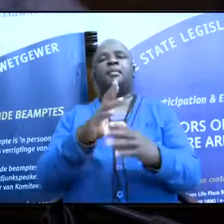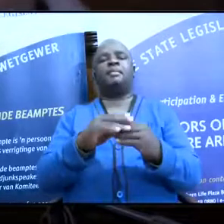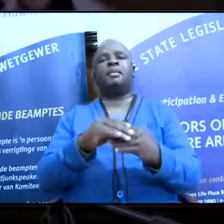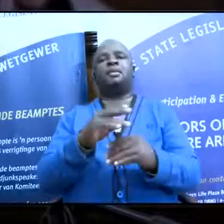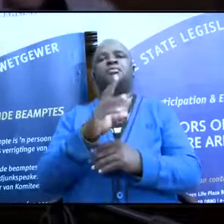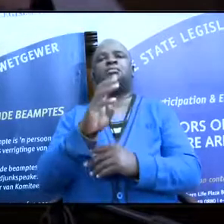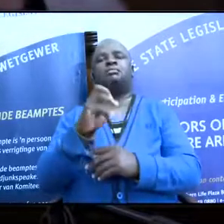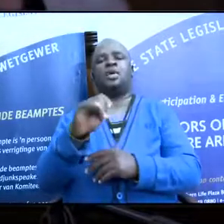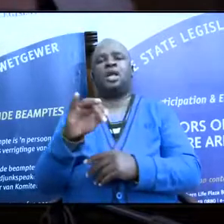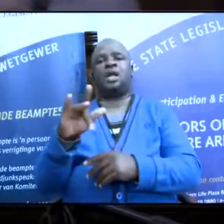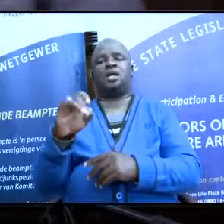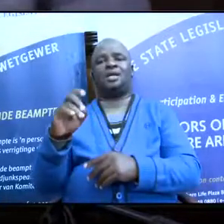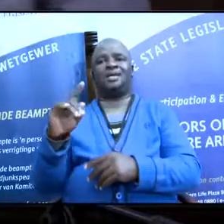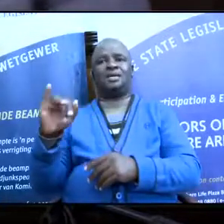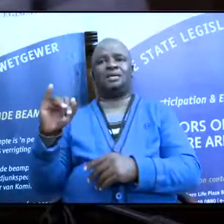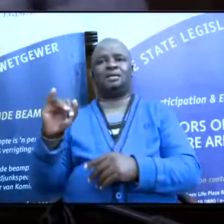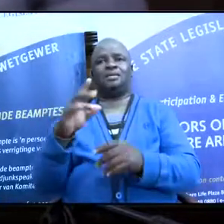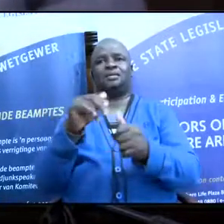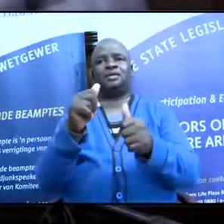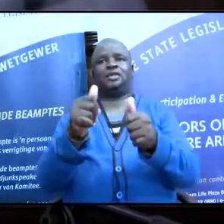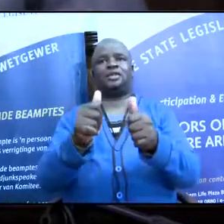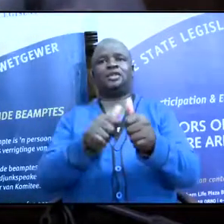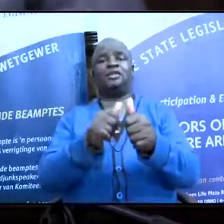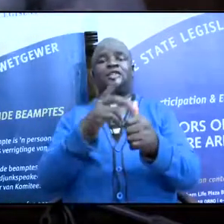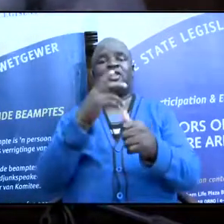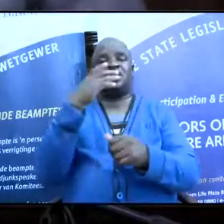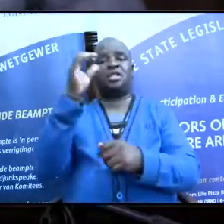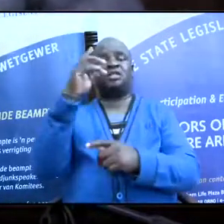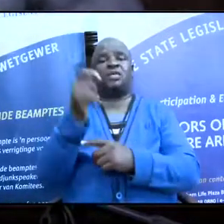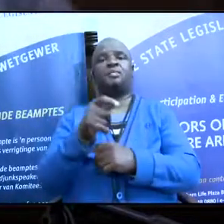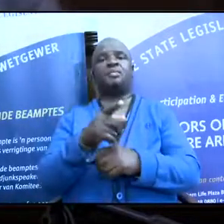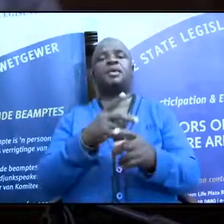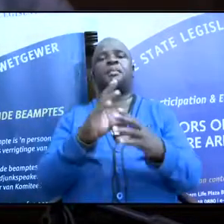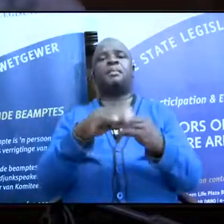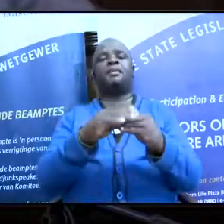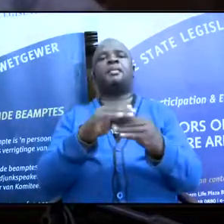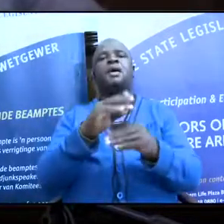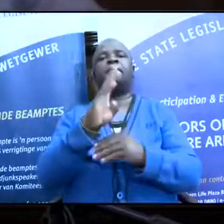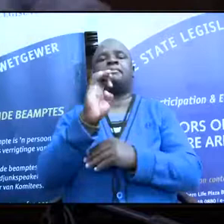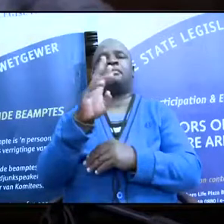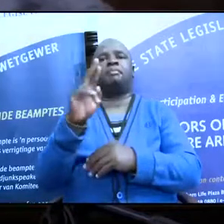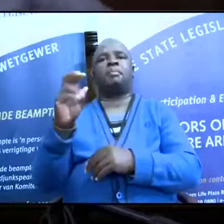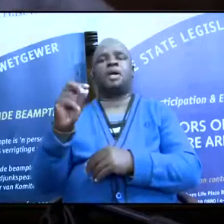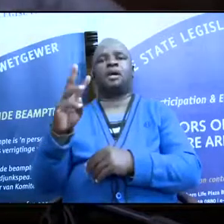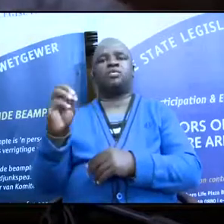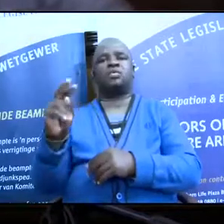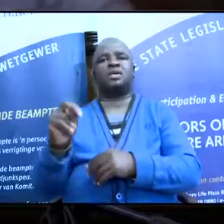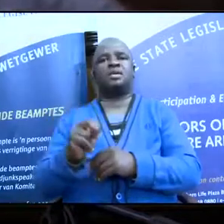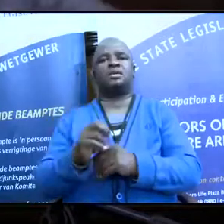the deputy chief whip honorable and